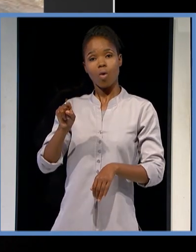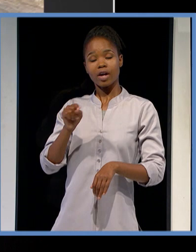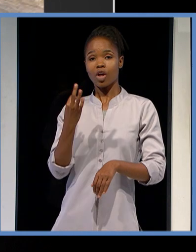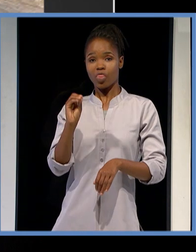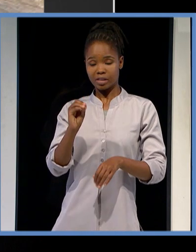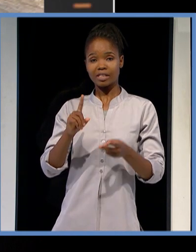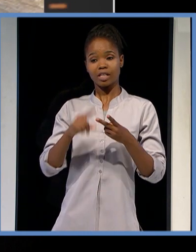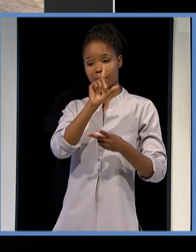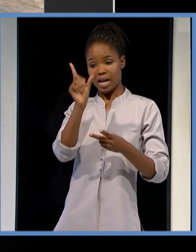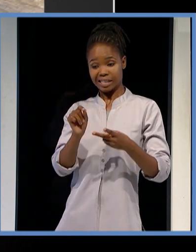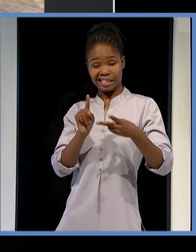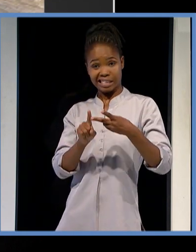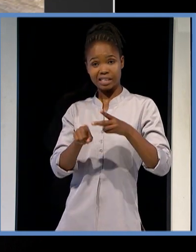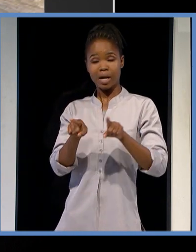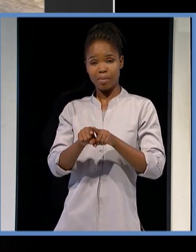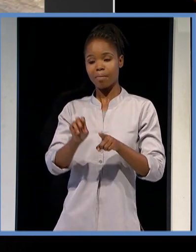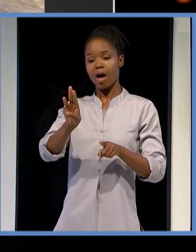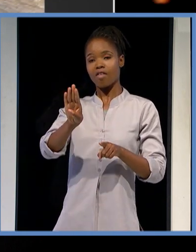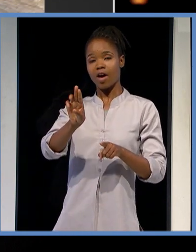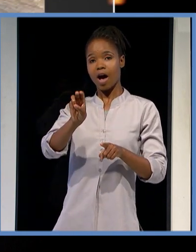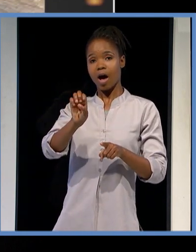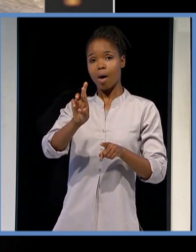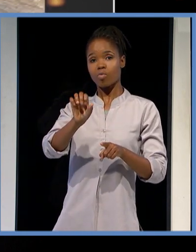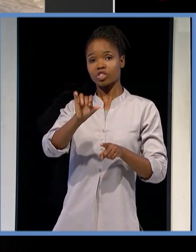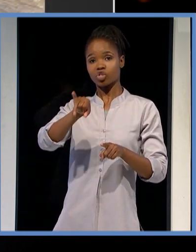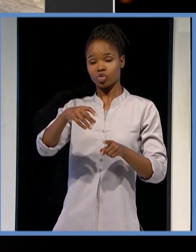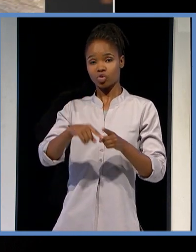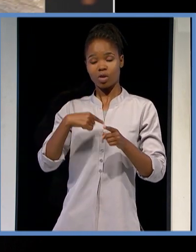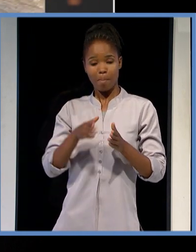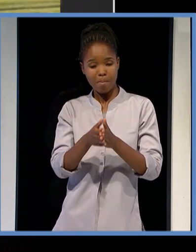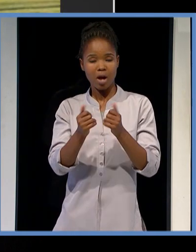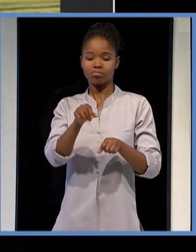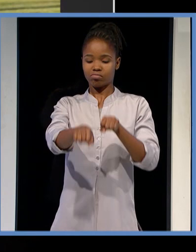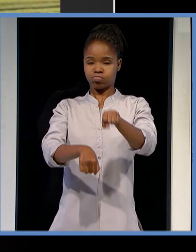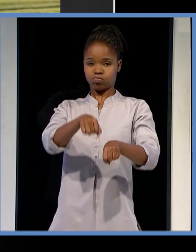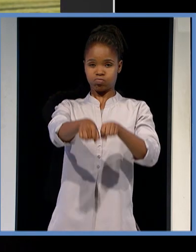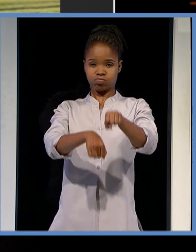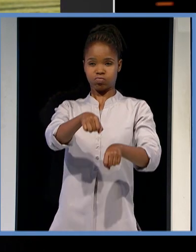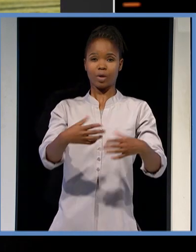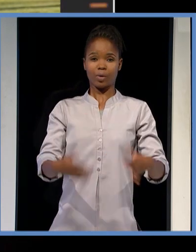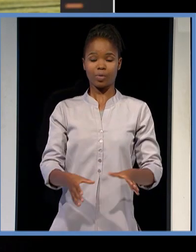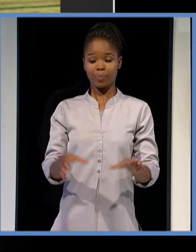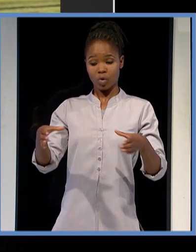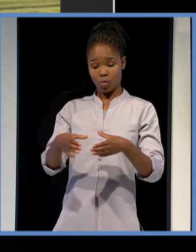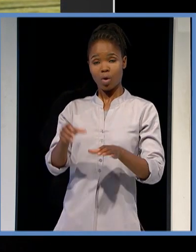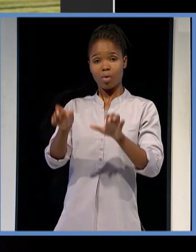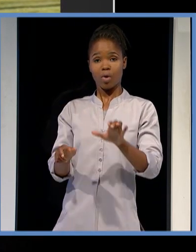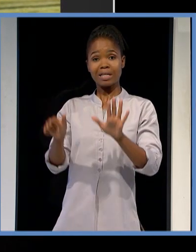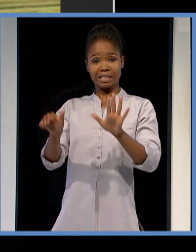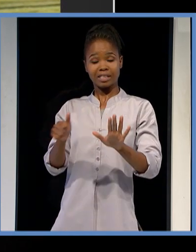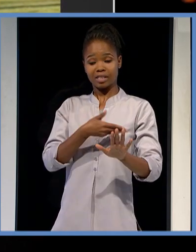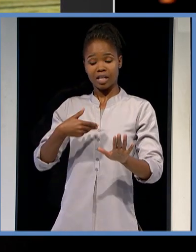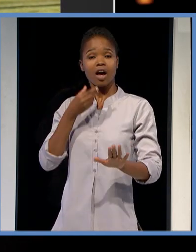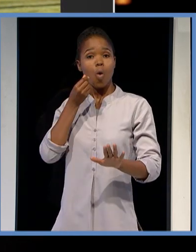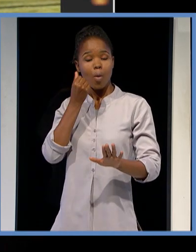from Italy's Fabrizio Cornegliani, who was fastest over the course in Emmen. The only lady on the six-member South African team,